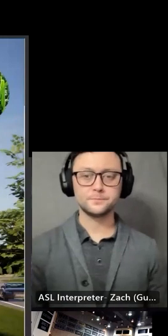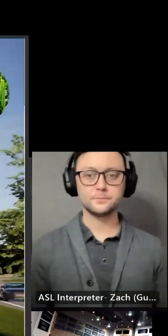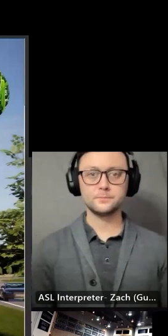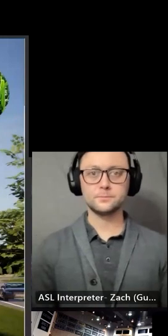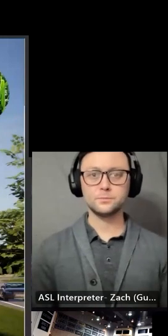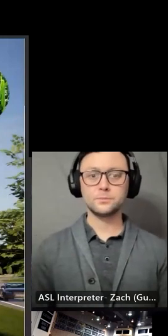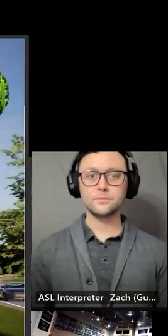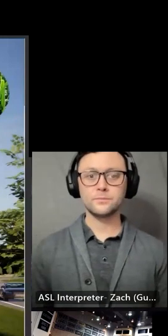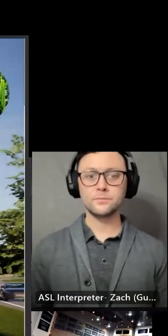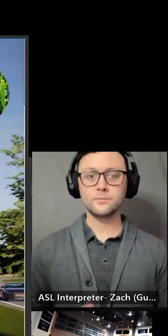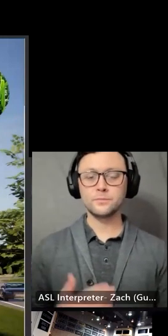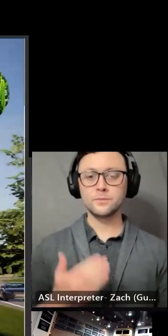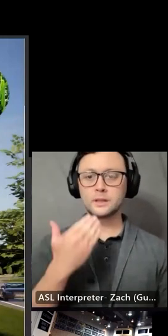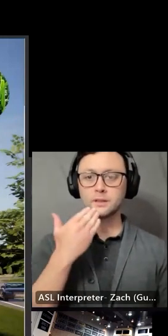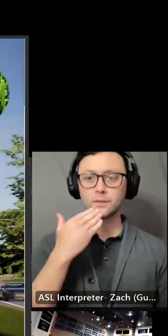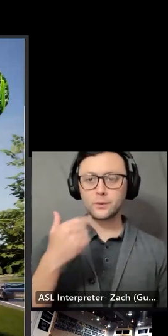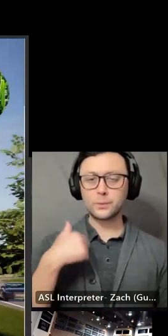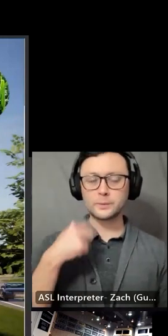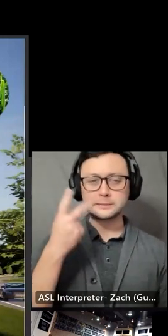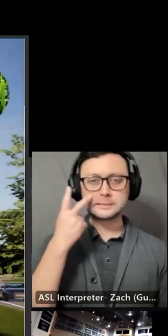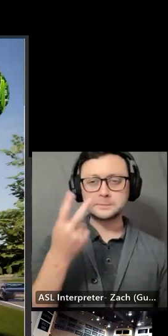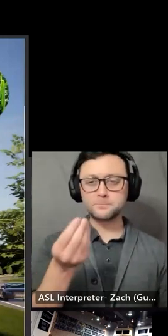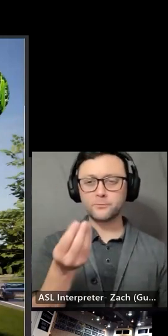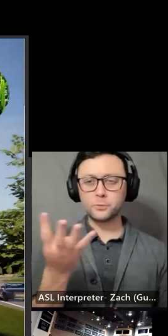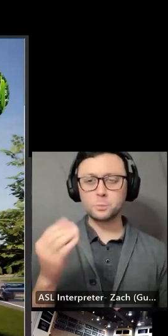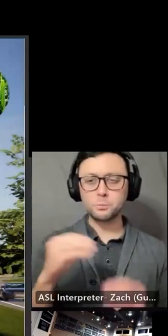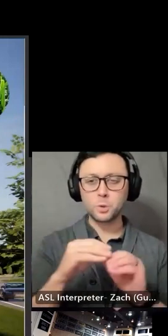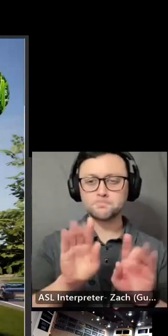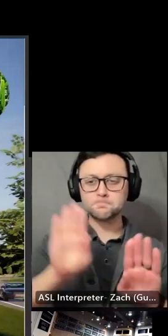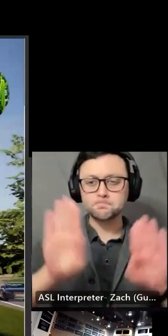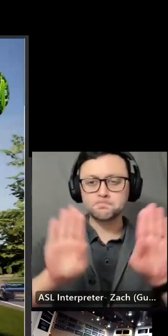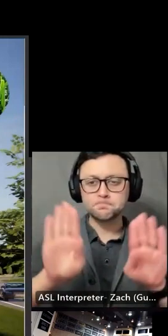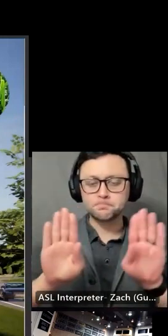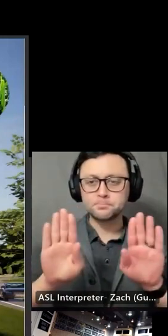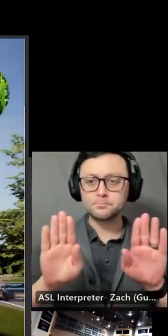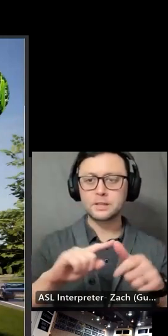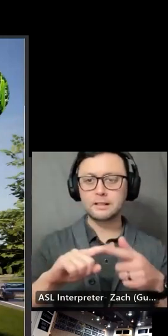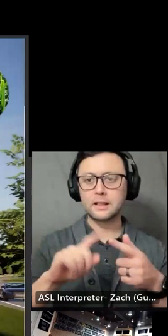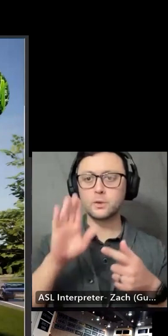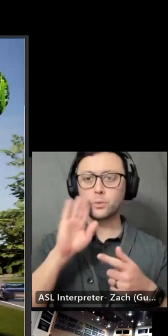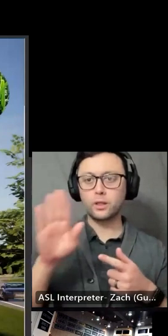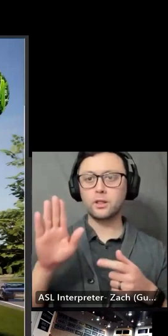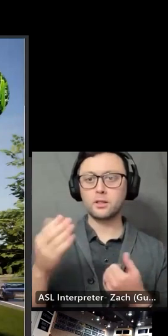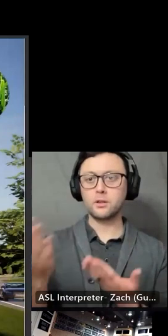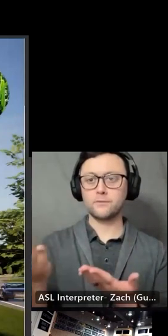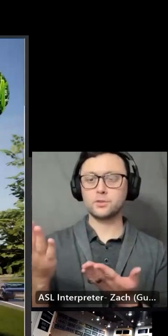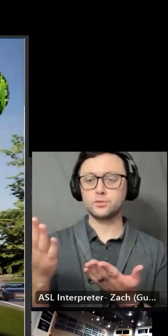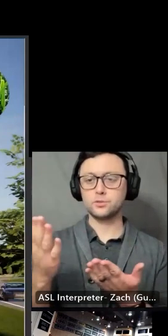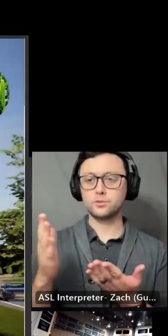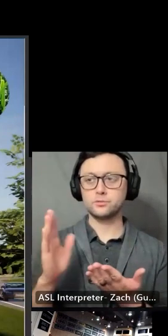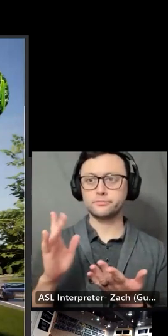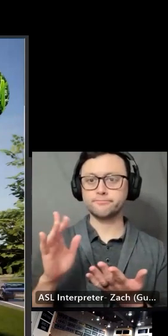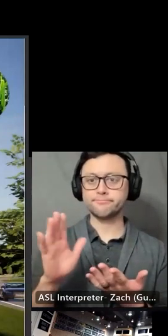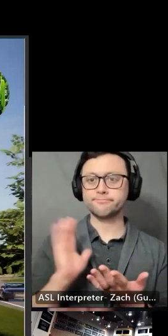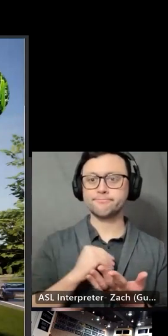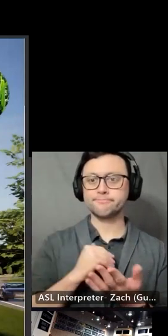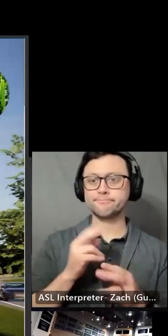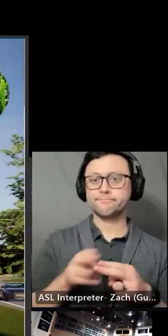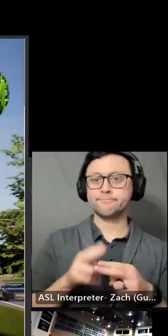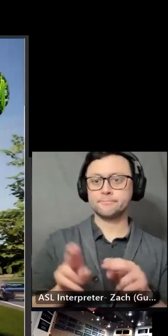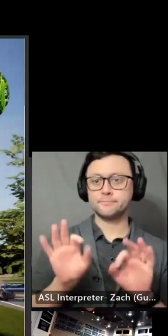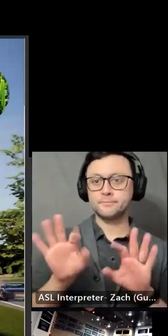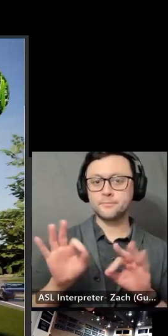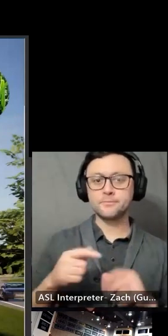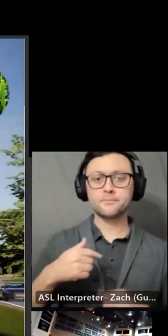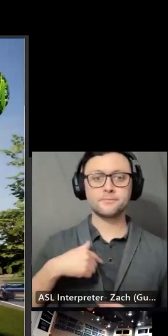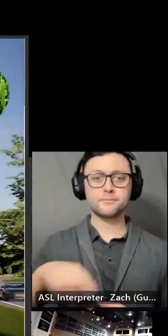We'll hear from a couple other folks and then we'll pause for feedback. Hello, my name is Louise Johnson.